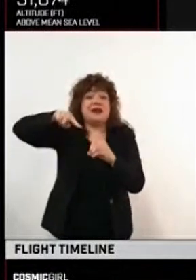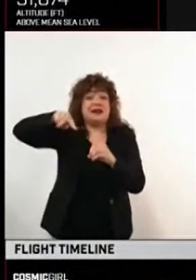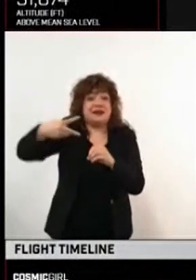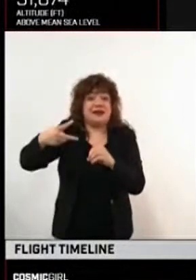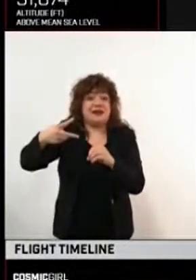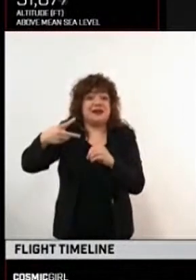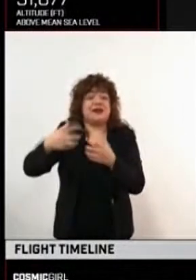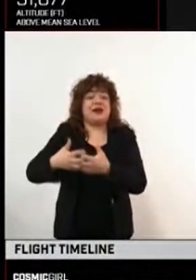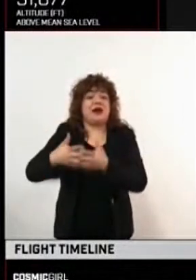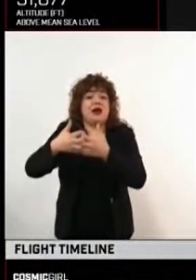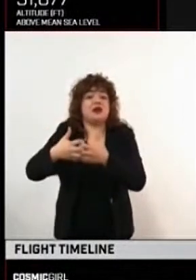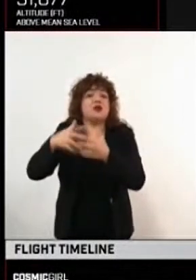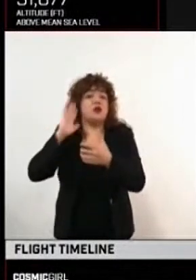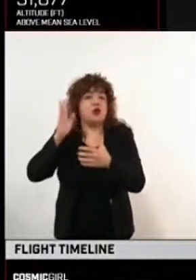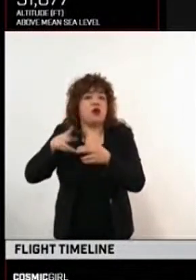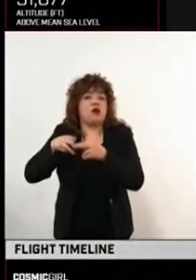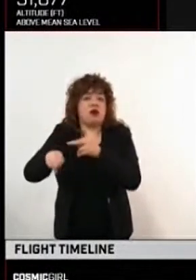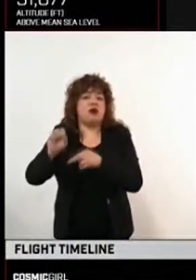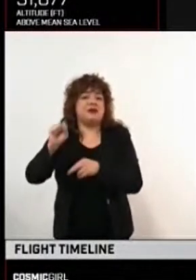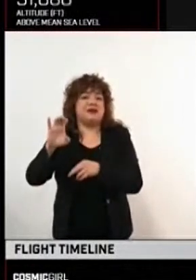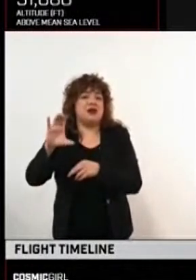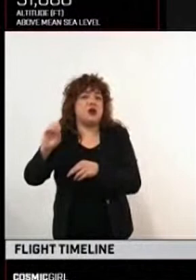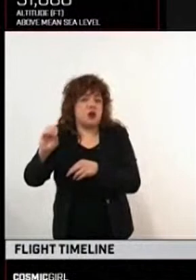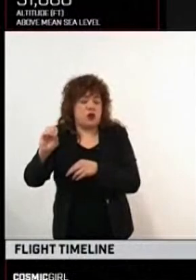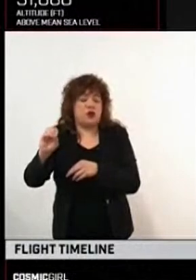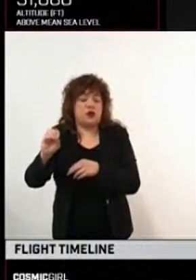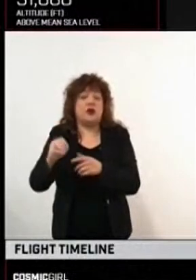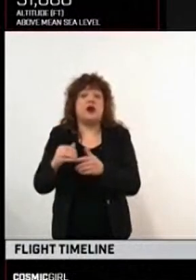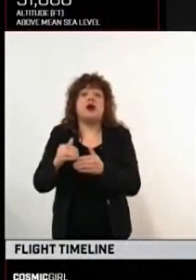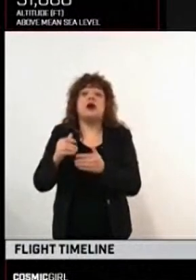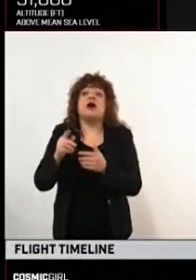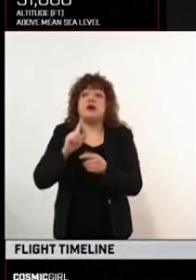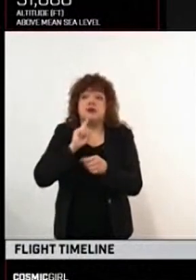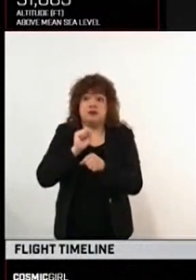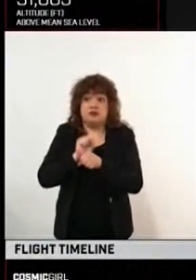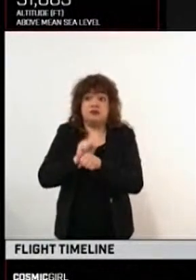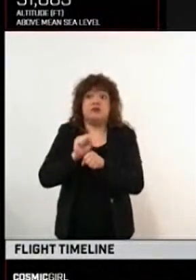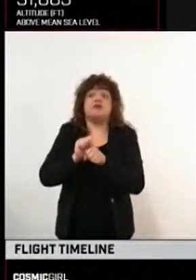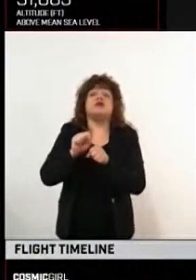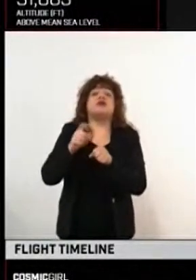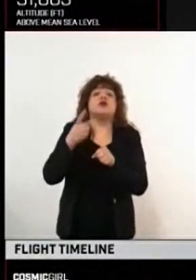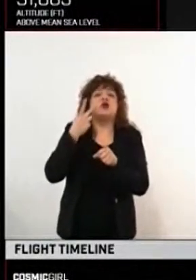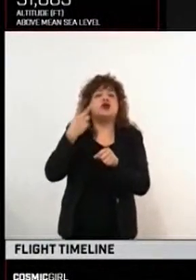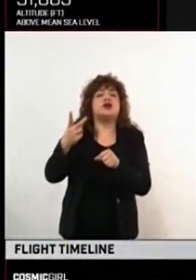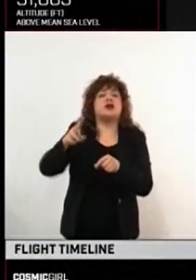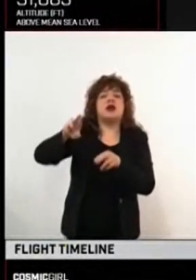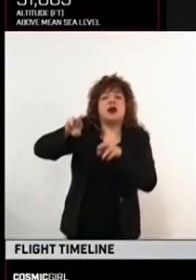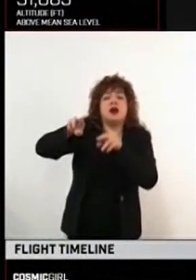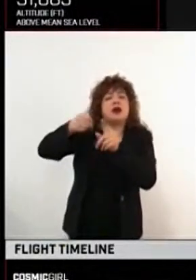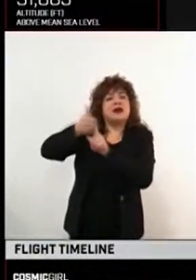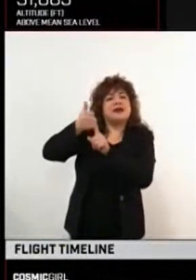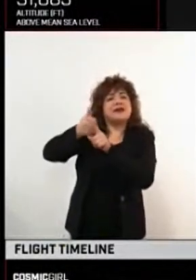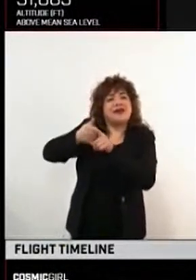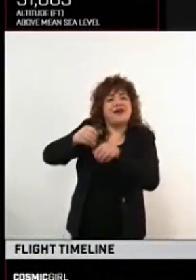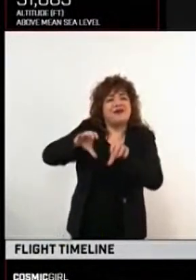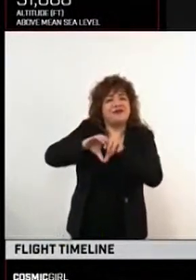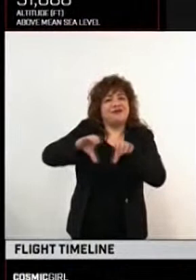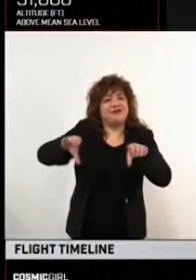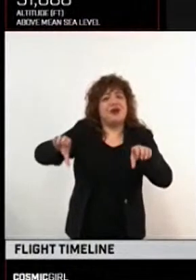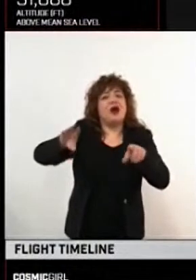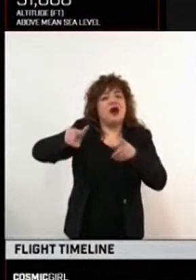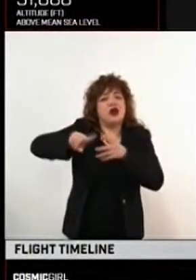this first run phase. Next, we will see the vehicle enter into a maneuver we call the barbecue roll in order to ensure